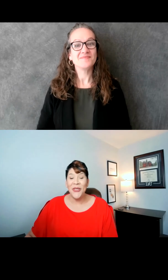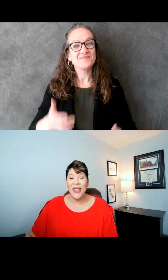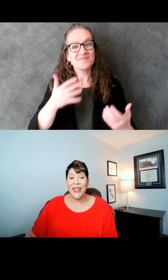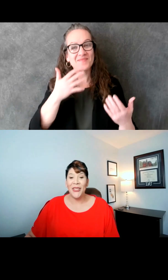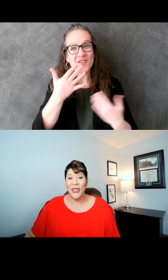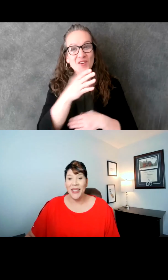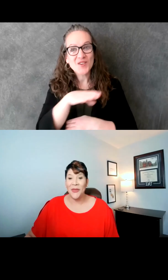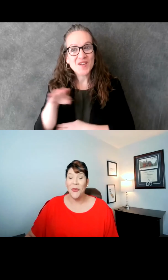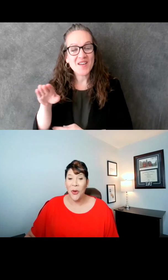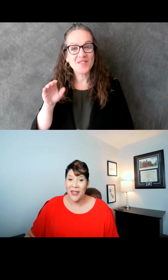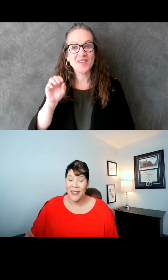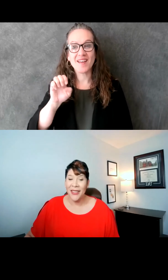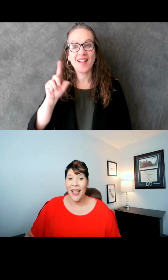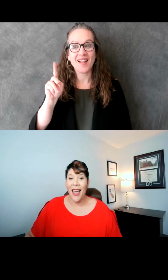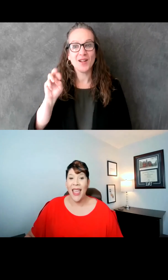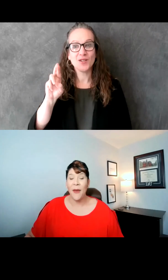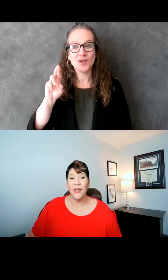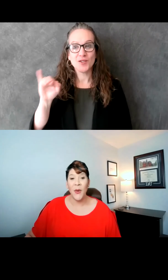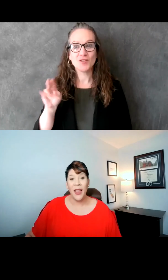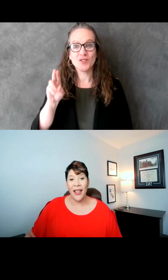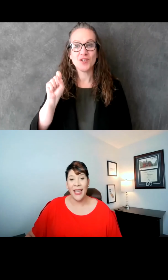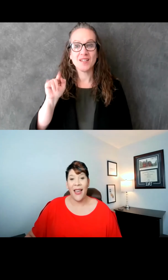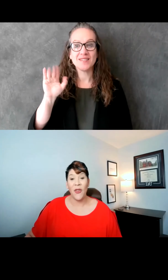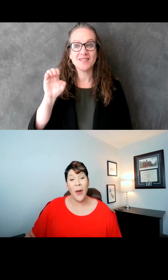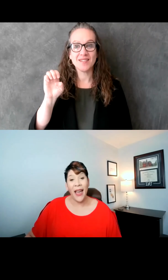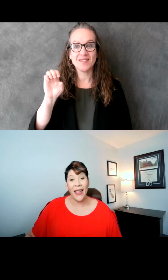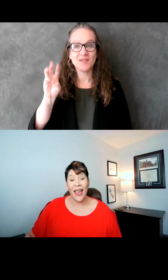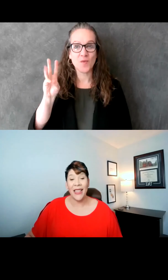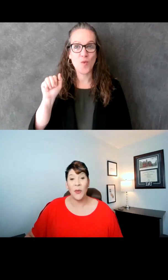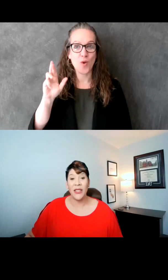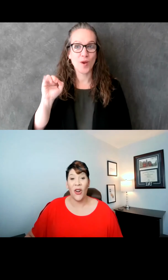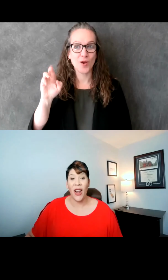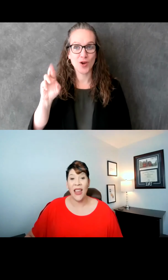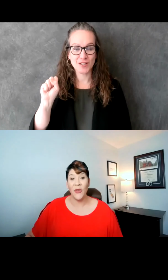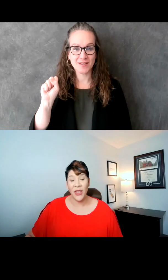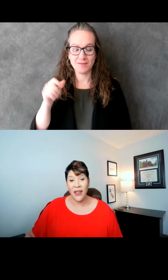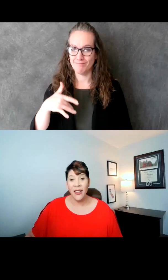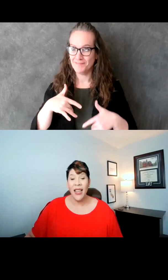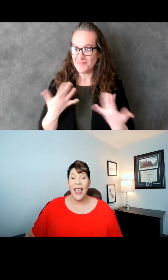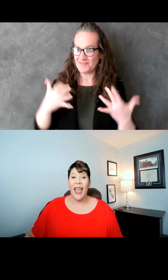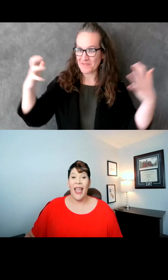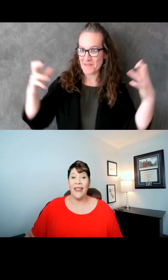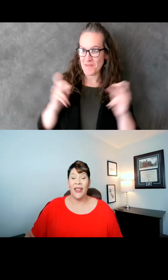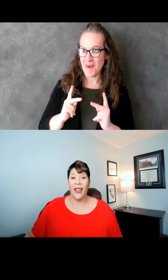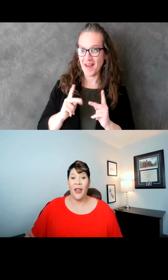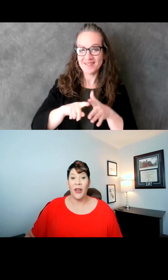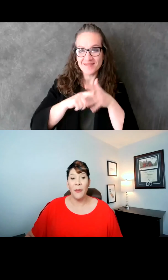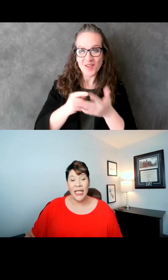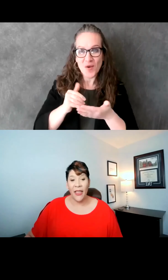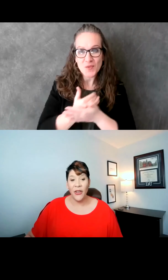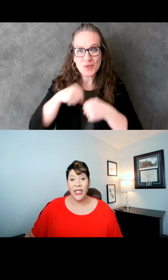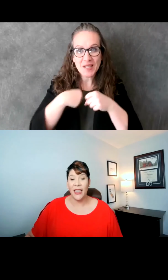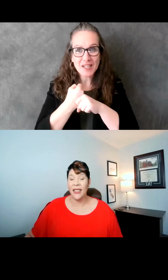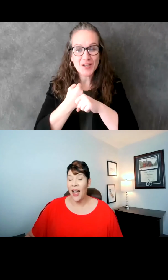Good afternoon, Elder Justice Warriors. I am so glad to have you back as we start a new year and